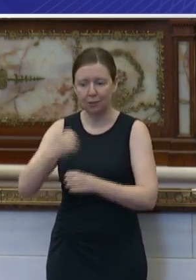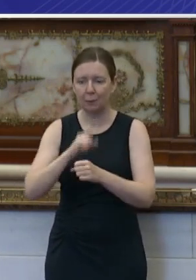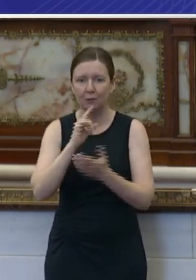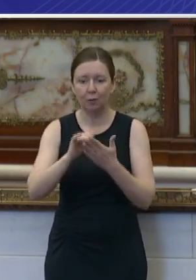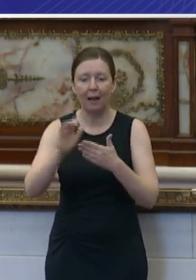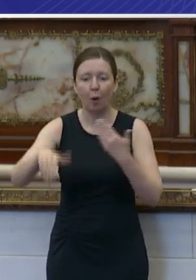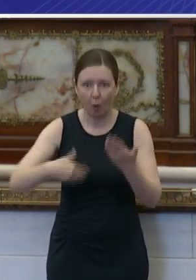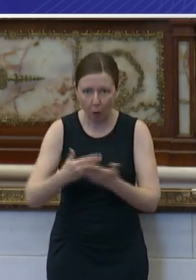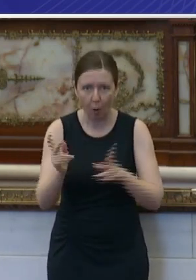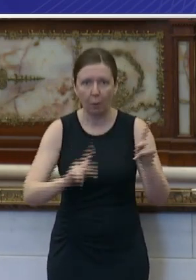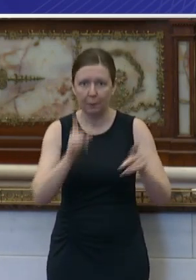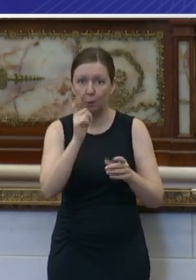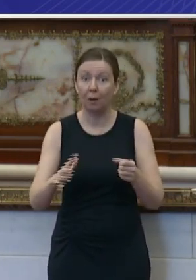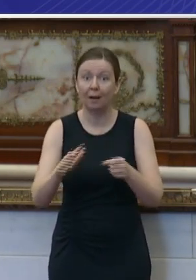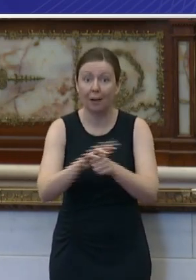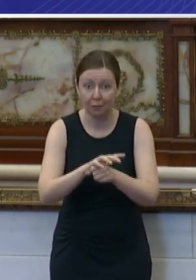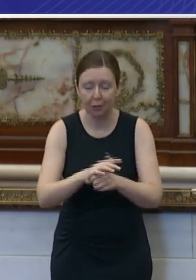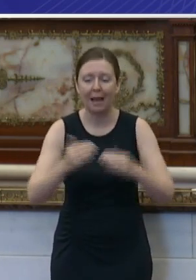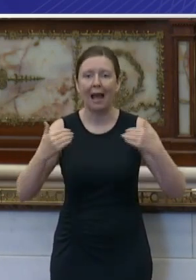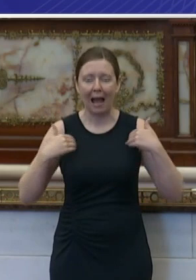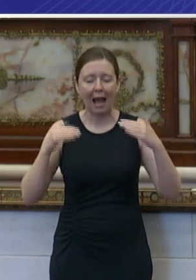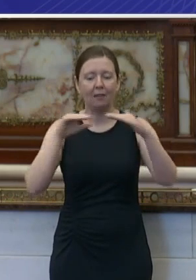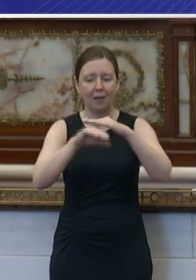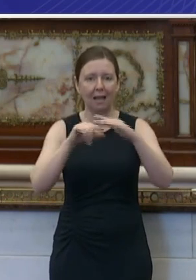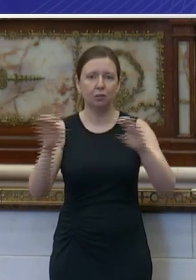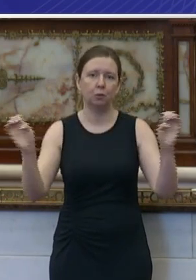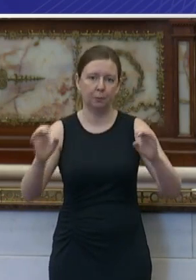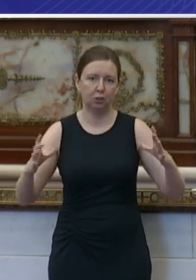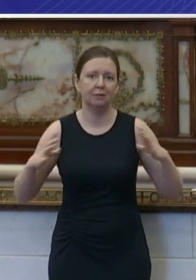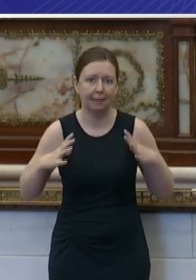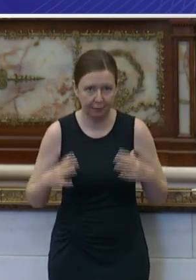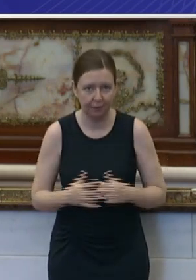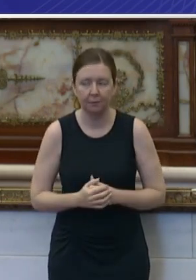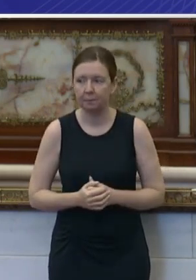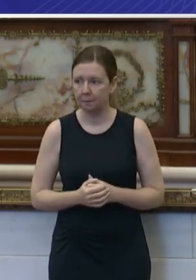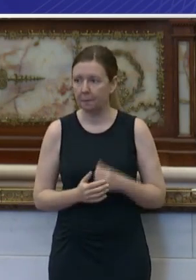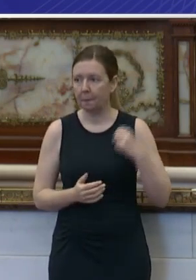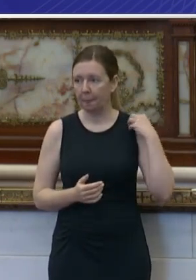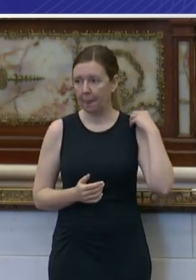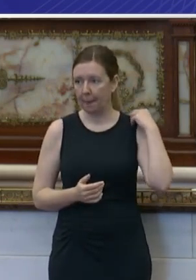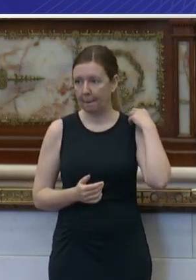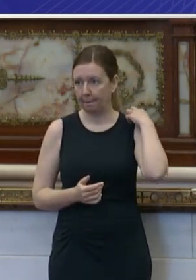that all covered individuals have access to emergency leave.